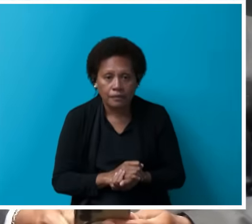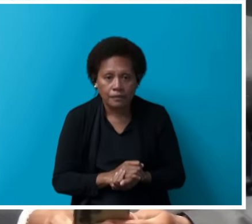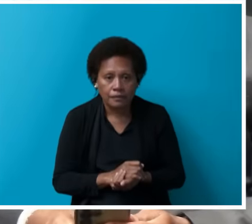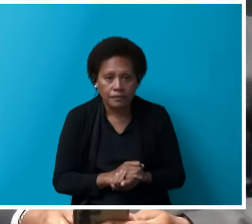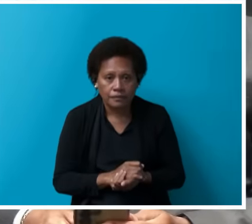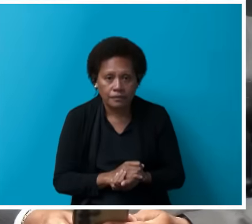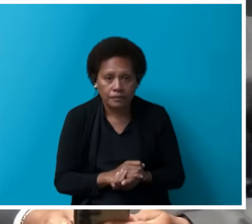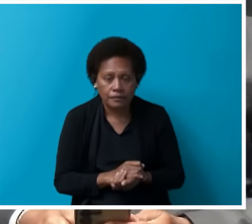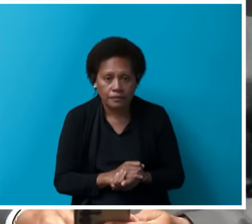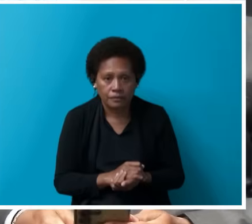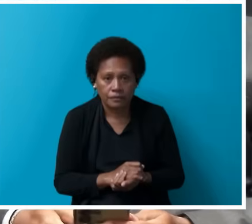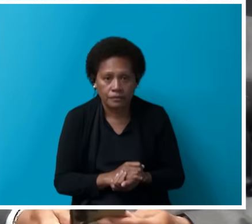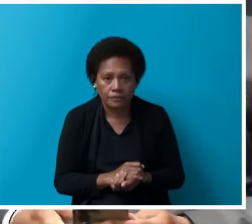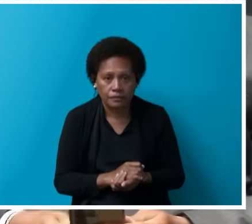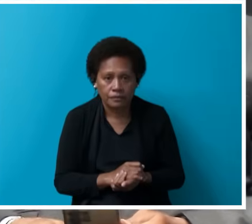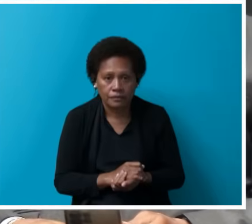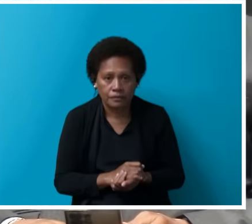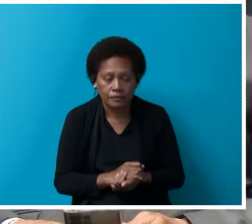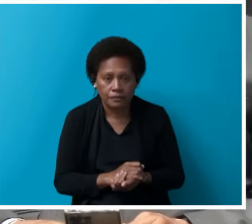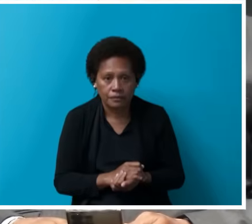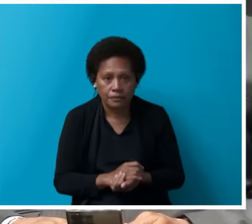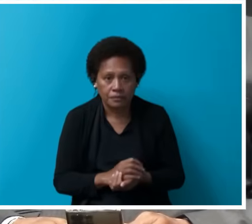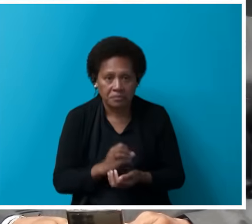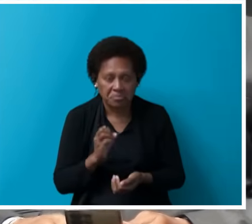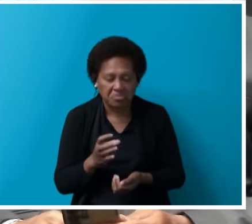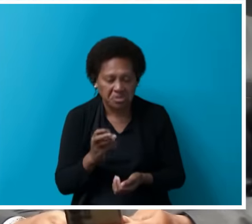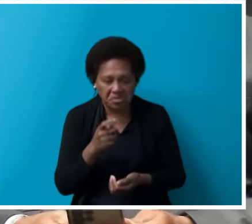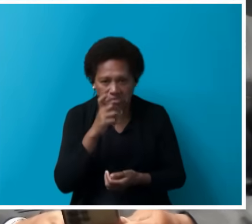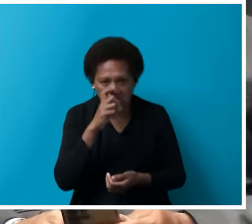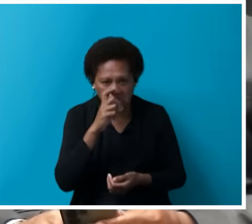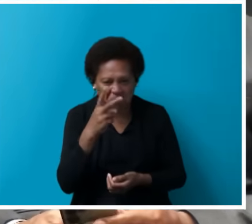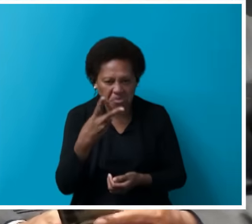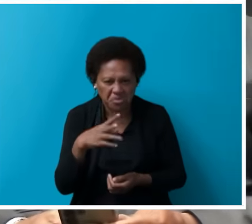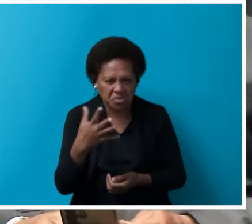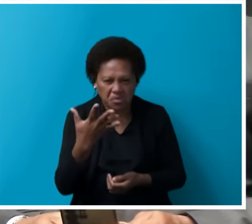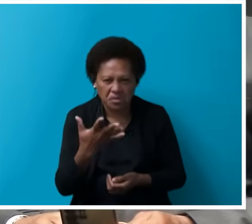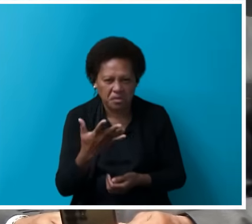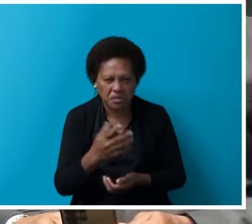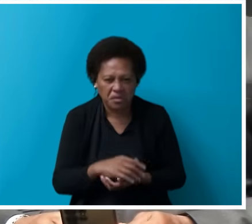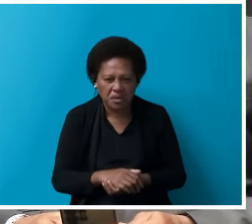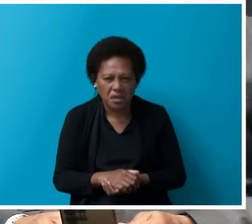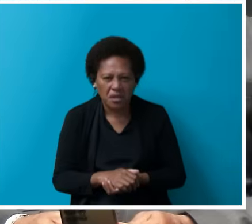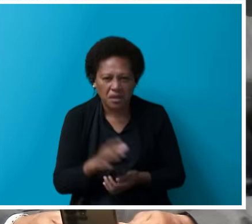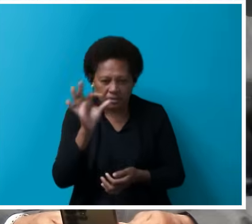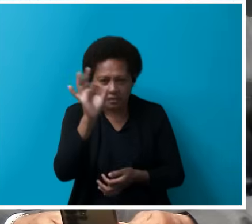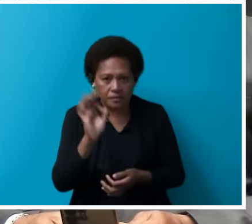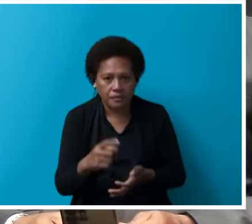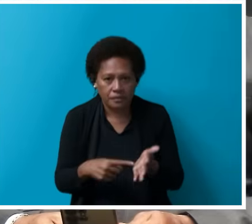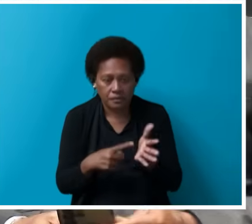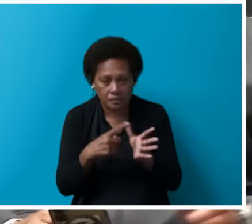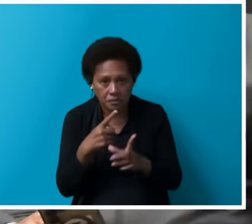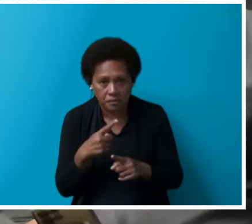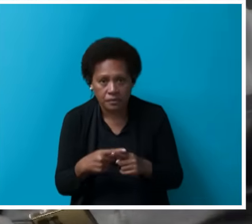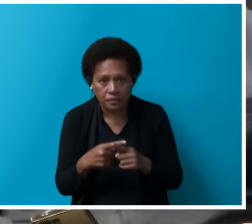So, in effect, some people were paying 25% tax. And they're